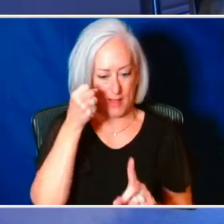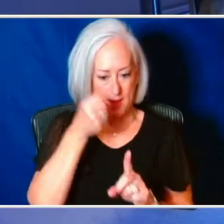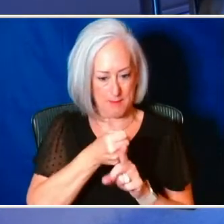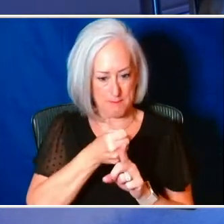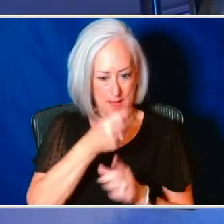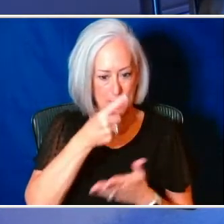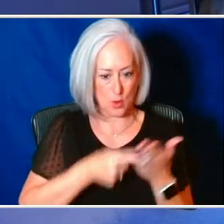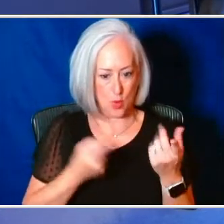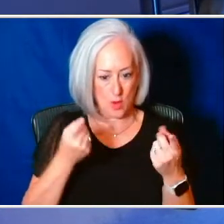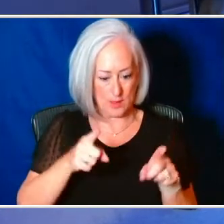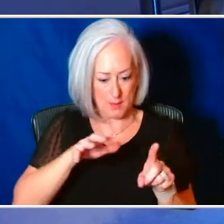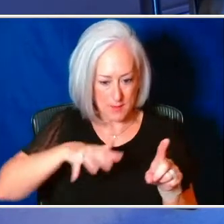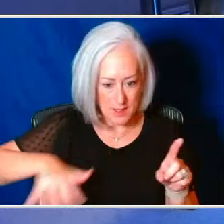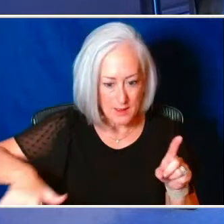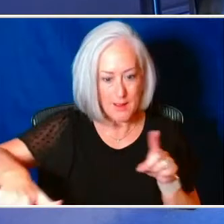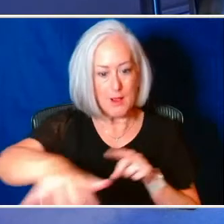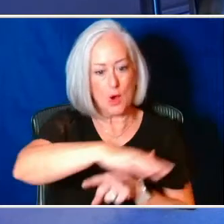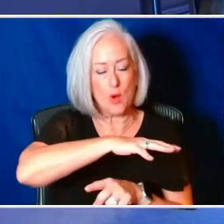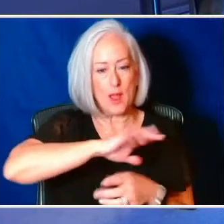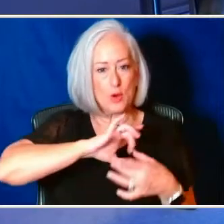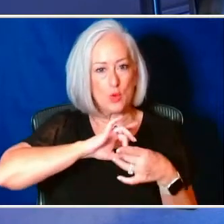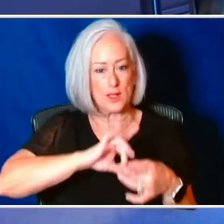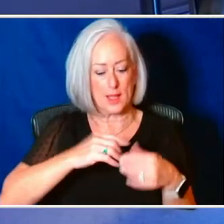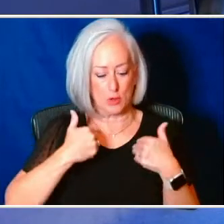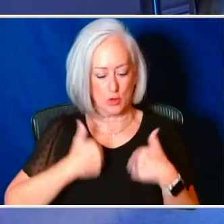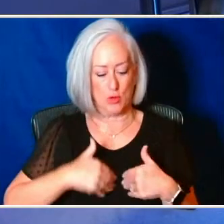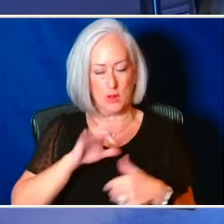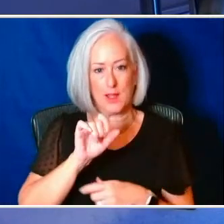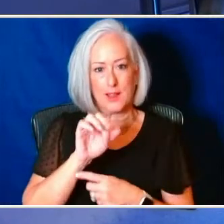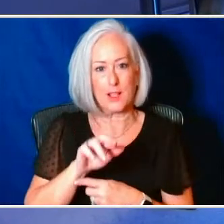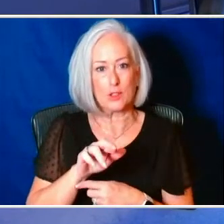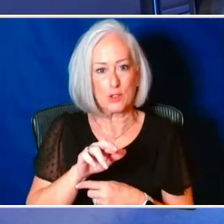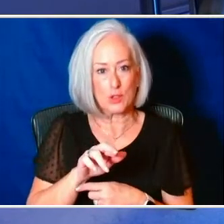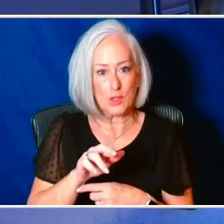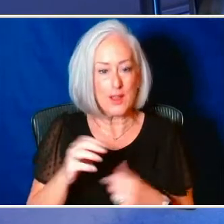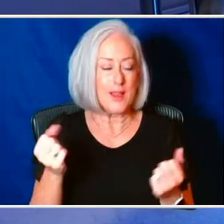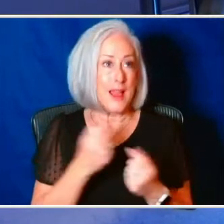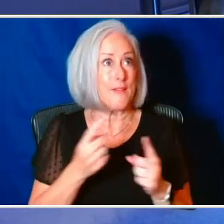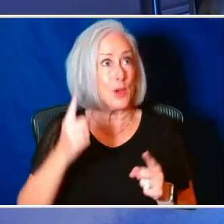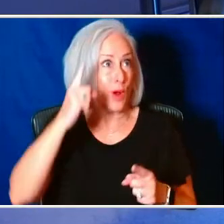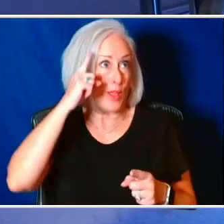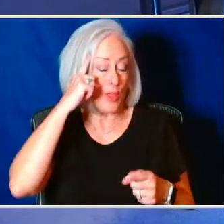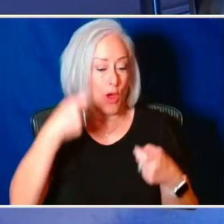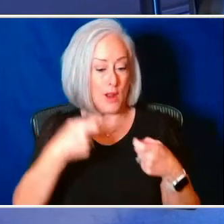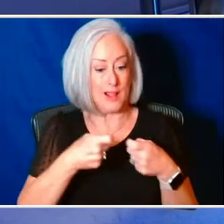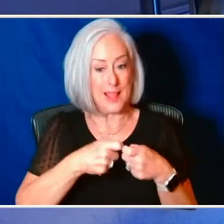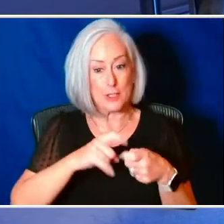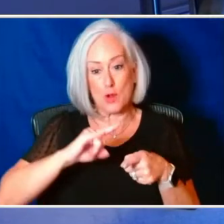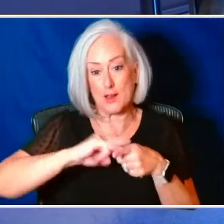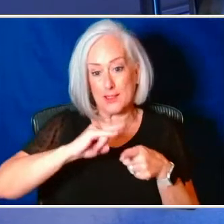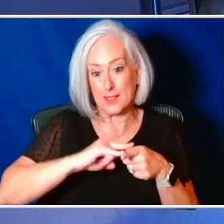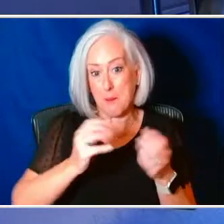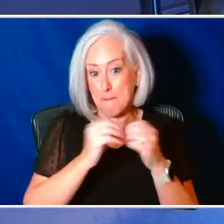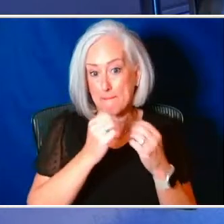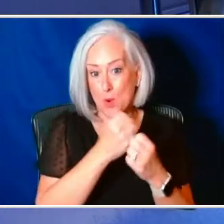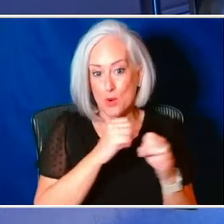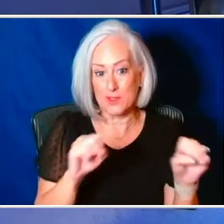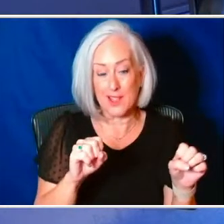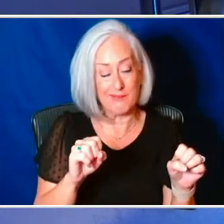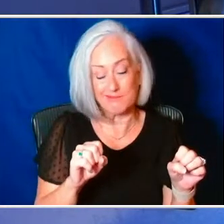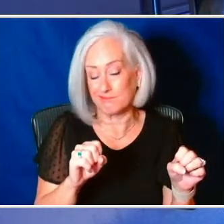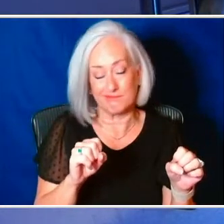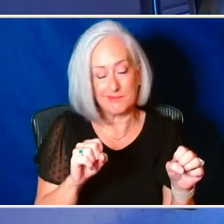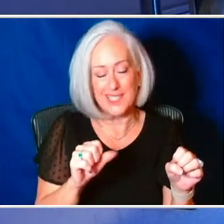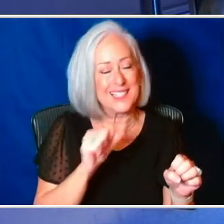on things like lung cancer. You mentioned e-cigarettes. Everybody wanted to believe that they're going to be safer. The reality is they're not safer, and in many ways they may even be a